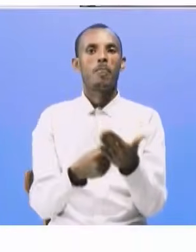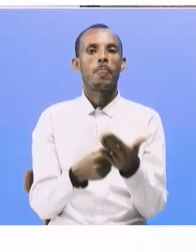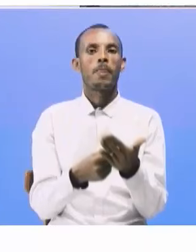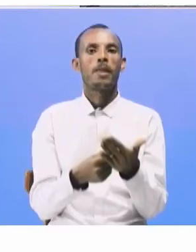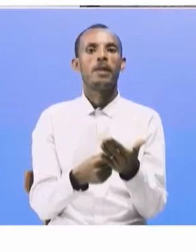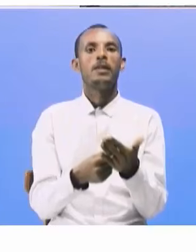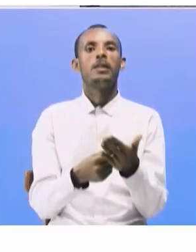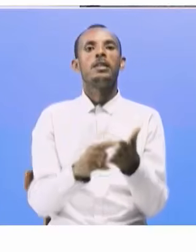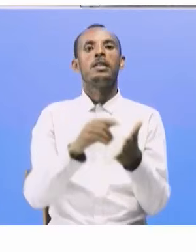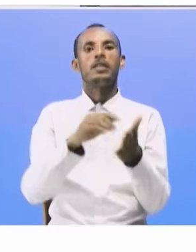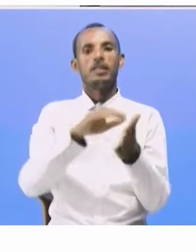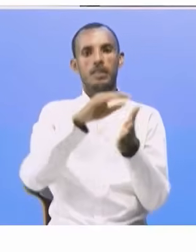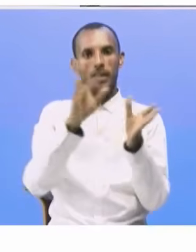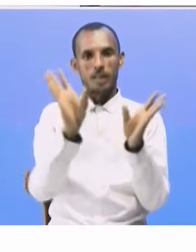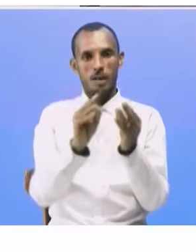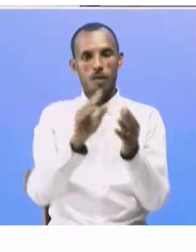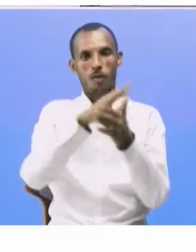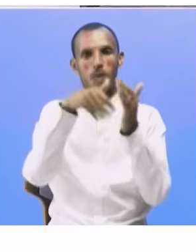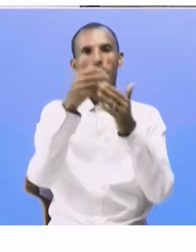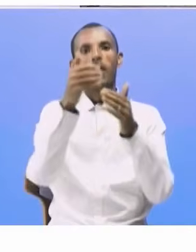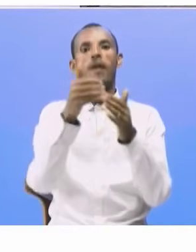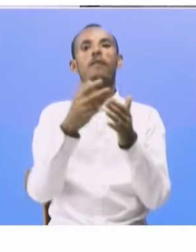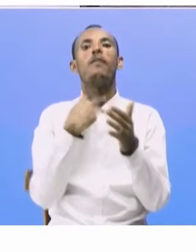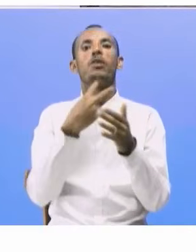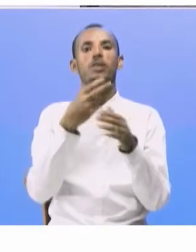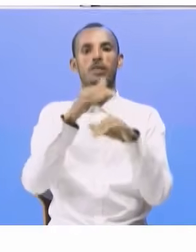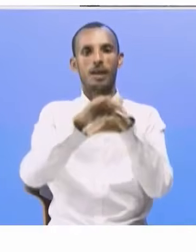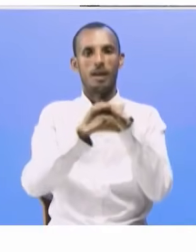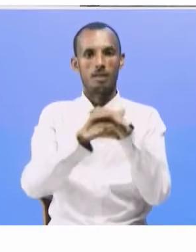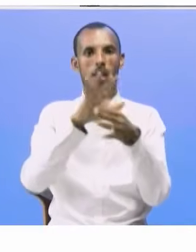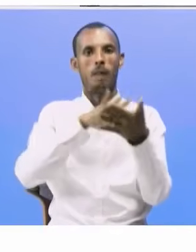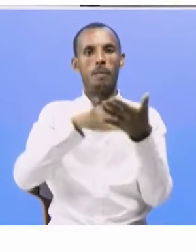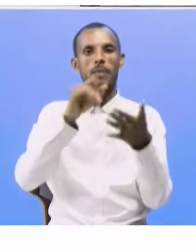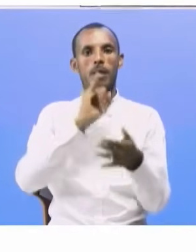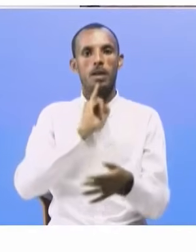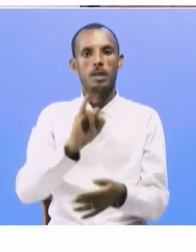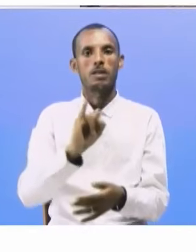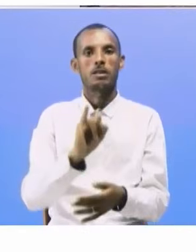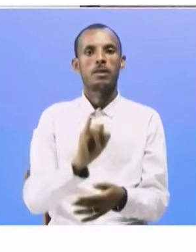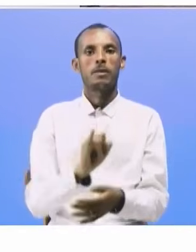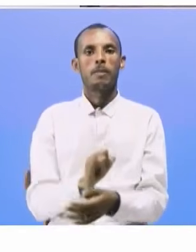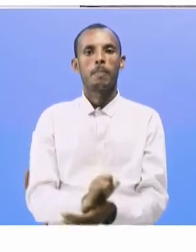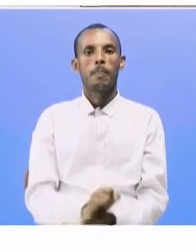set of all vowels of English alphabet is a